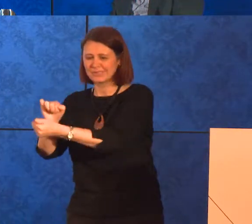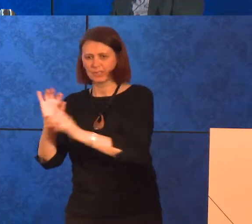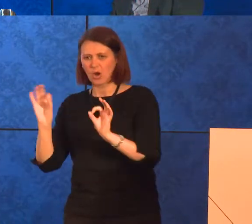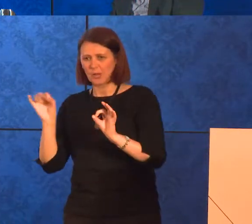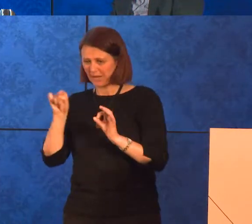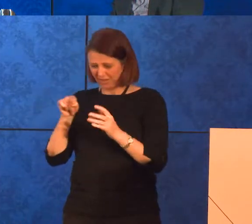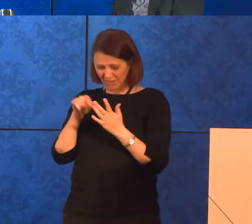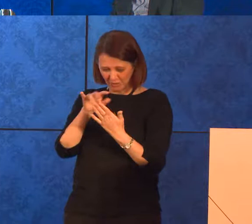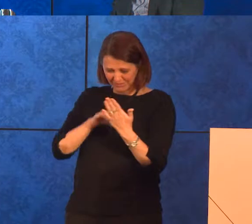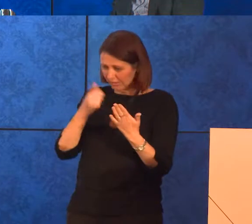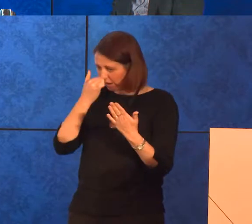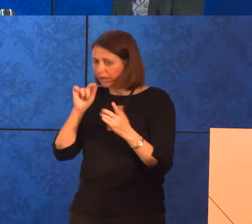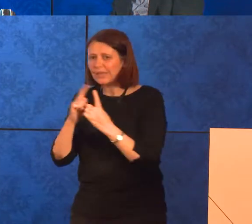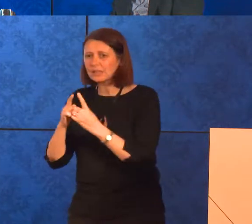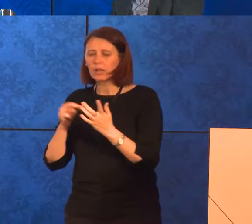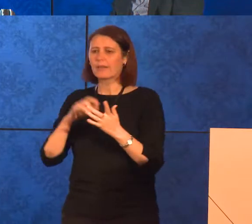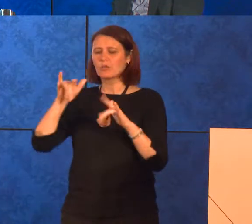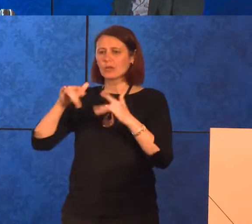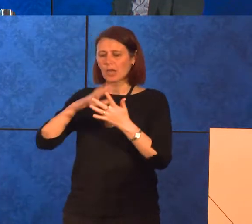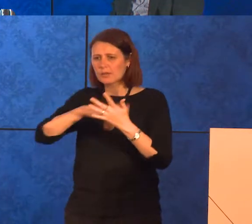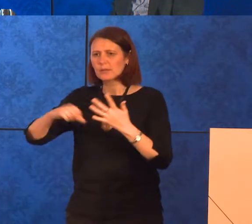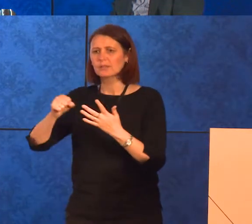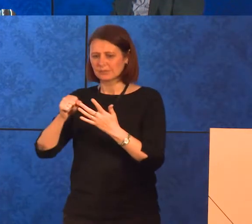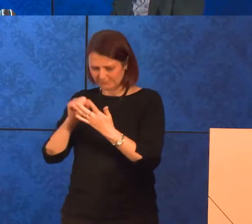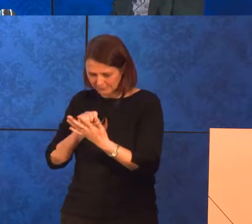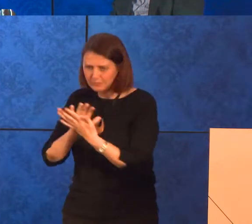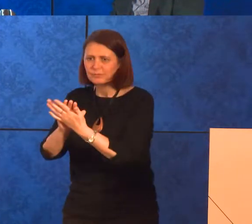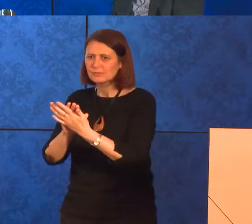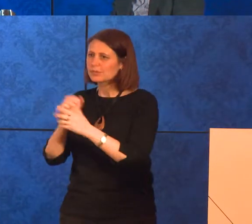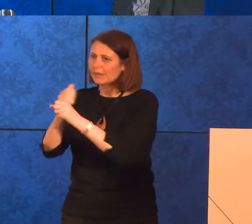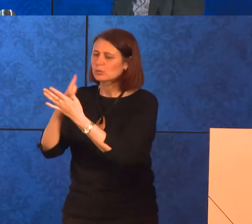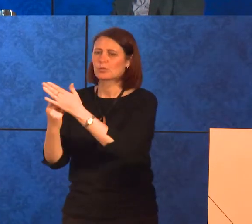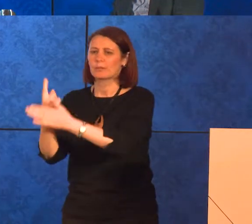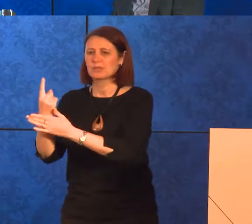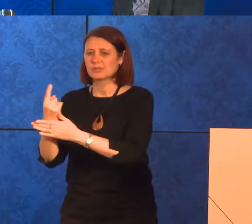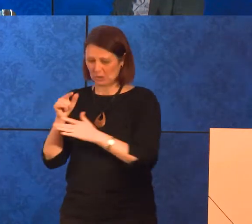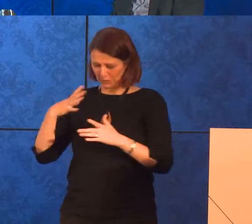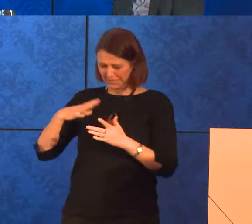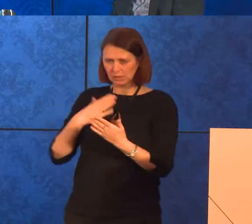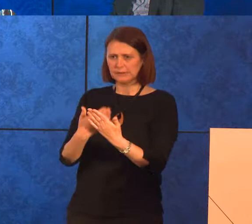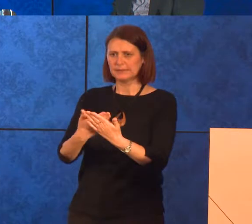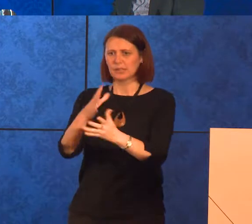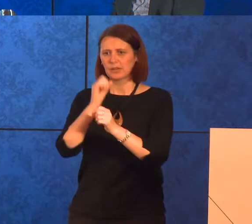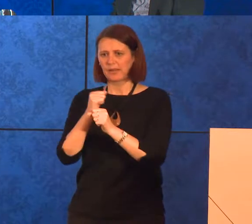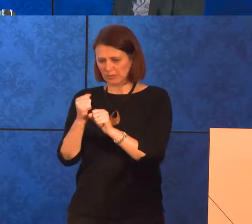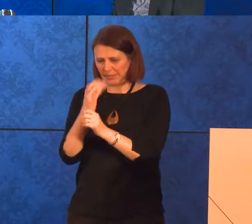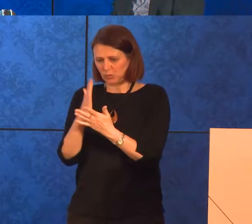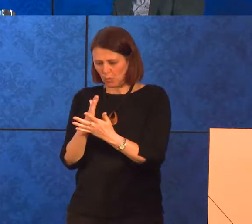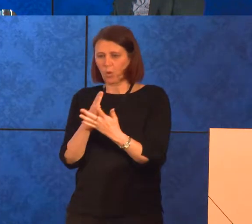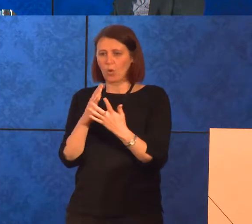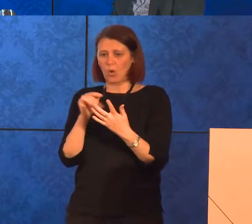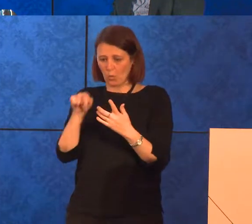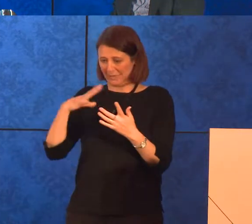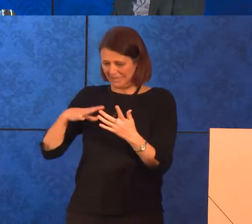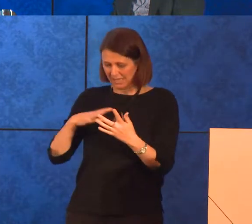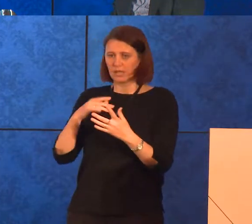taken up. So we know that we need to keep on the government the whole time about the changes that we need to make sure that people with disability